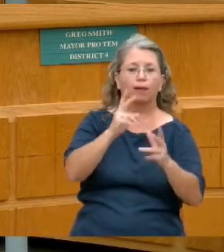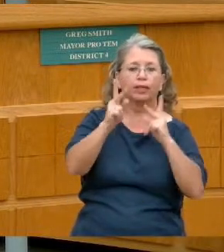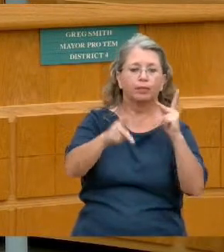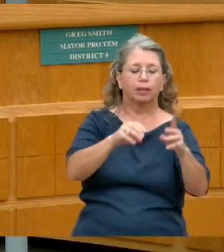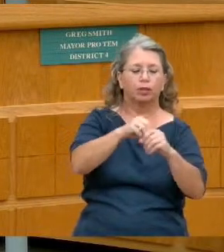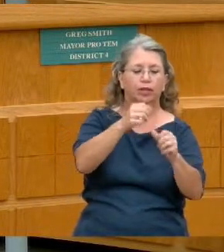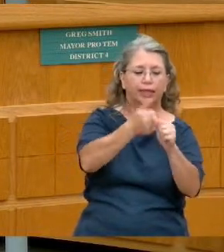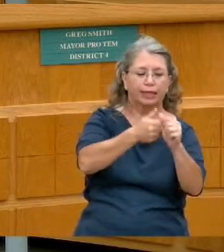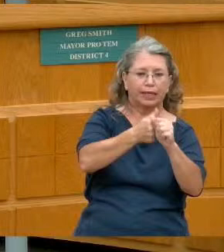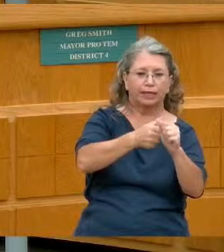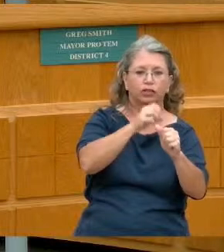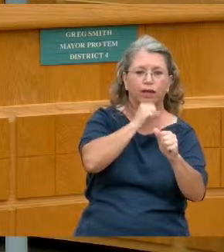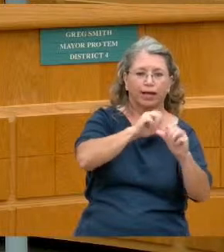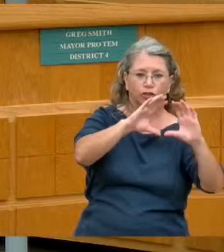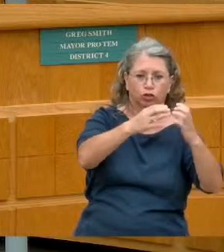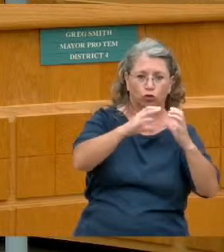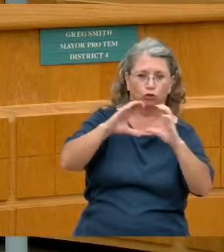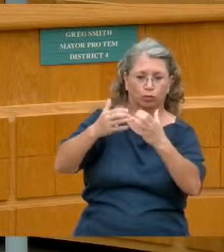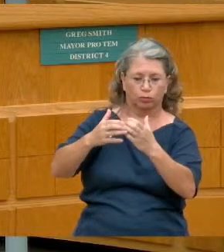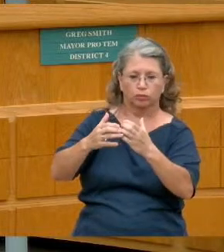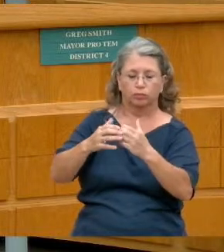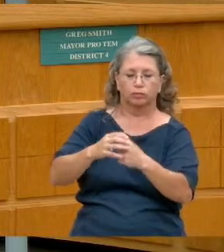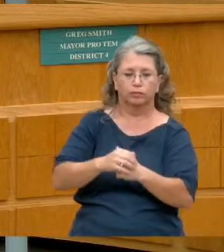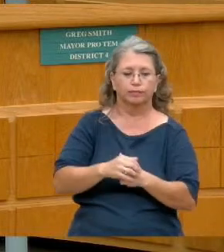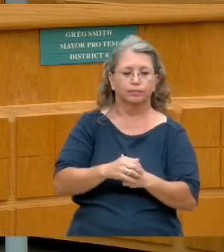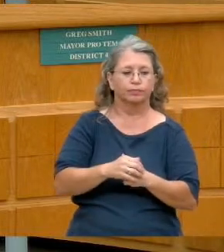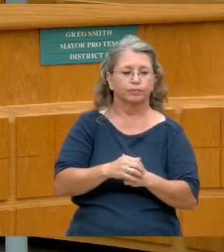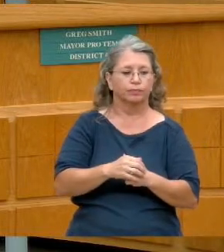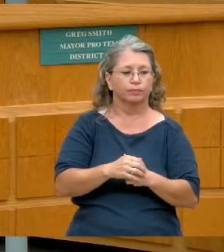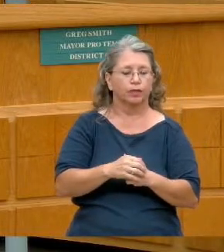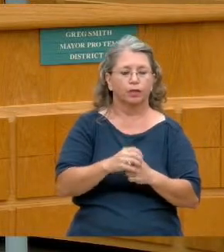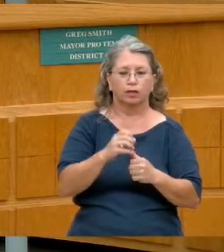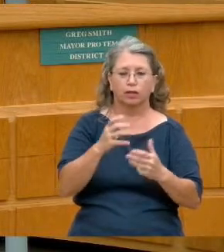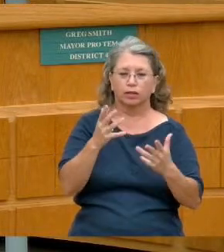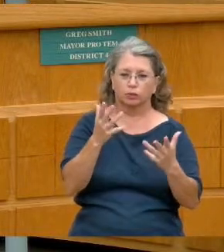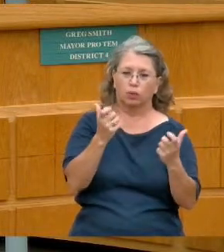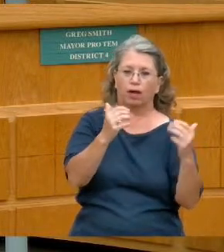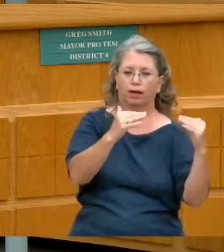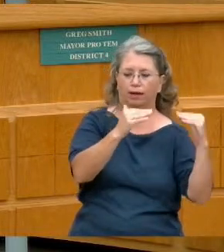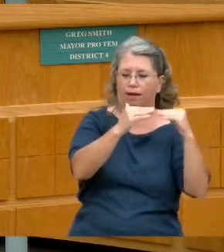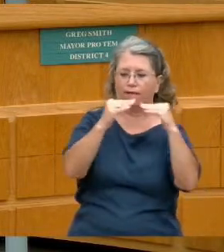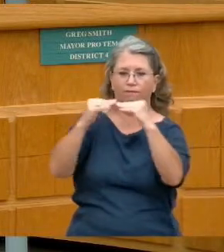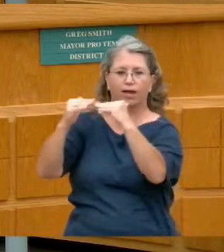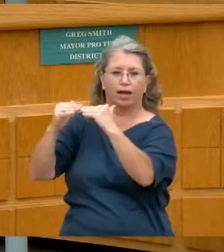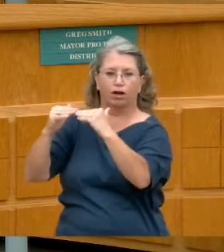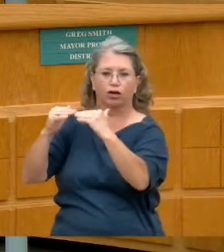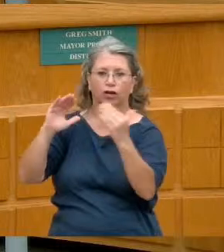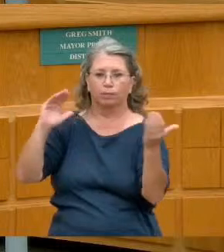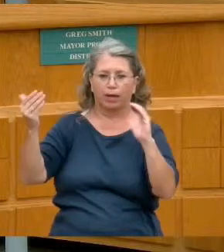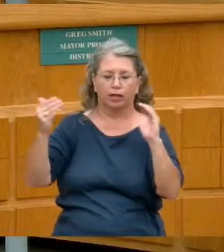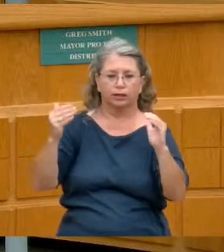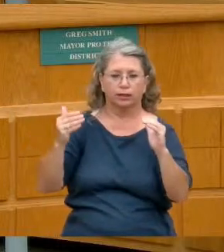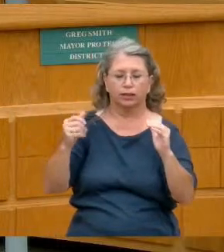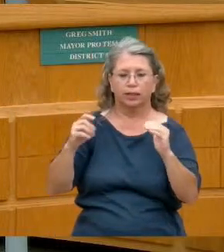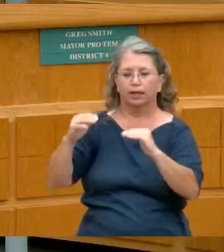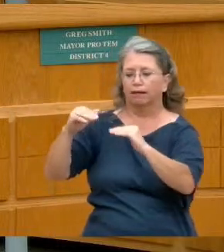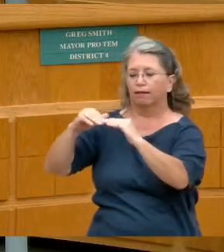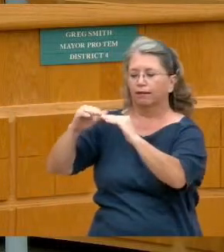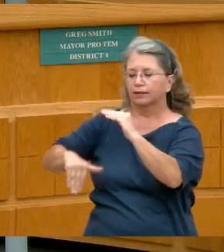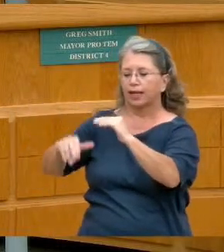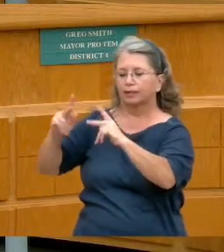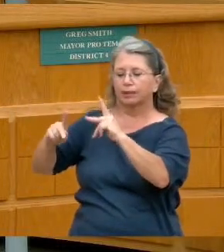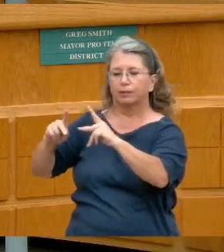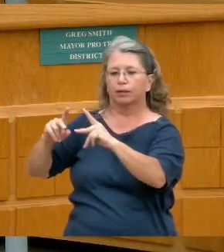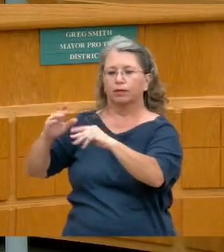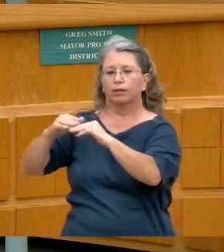are, and we're accounting for that. So that it's a fair comparison, because there's way fewer people 80 plus than there